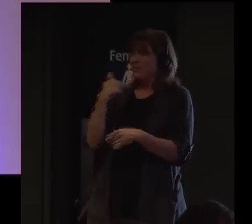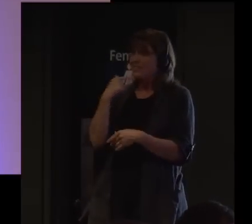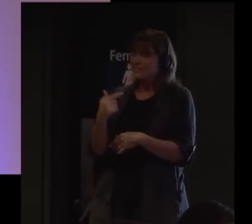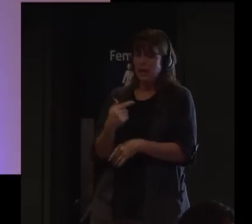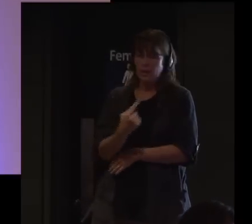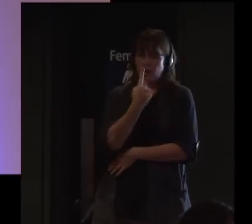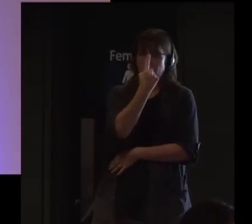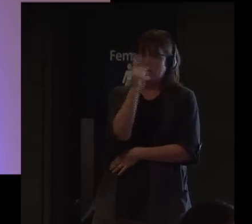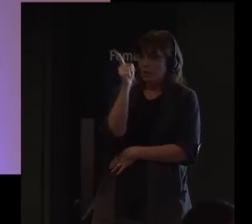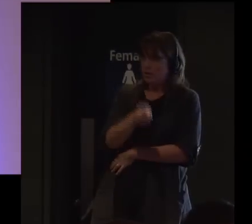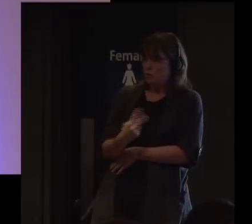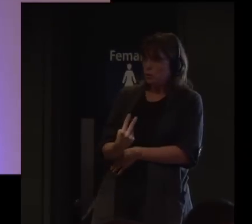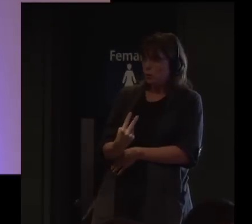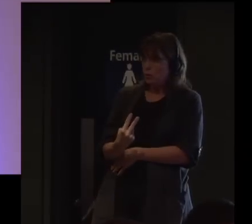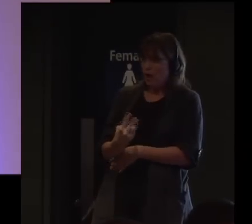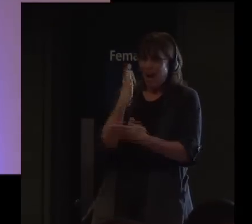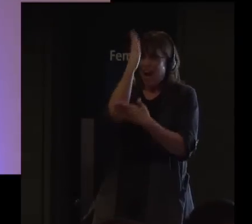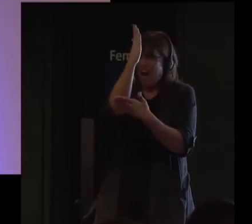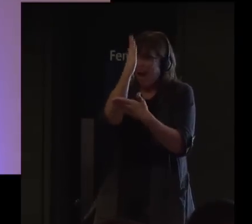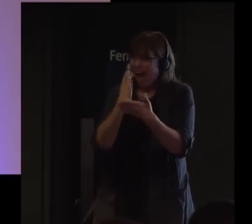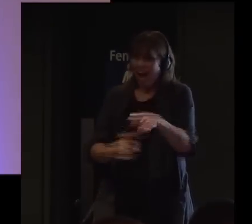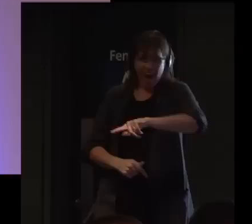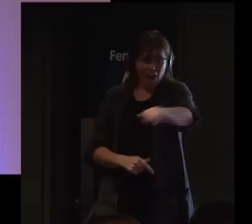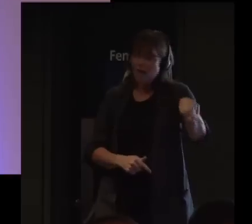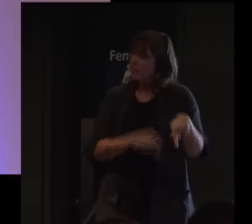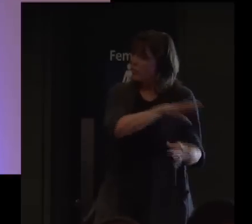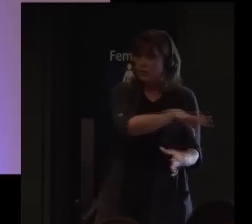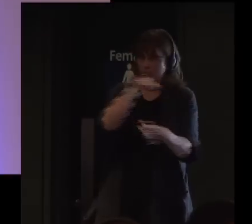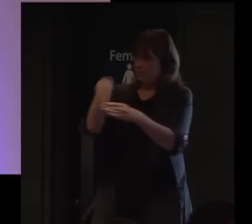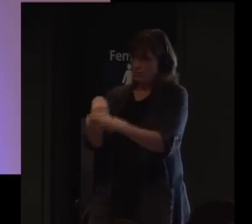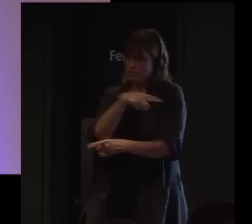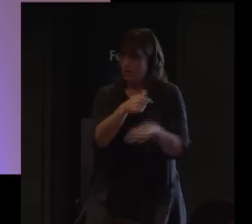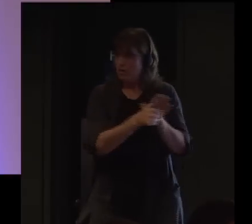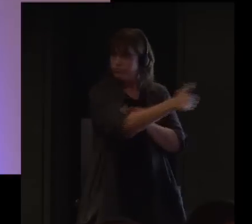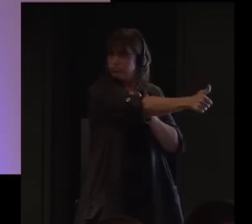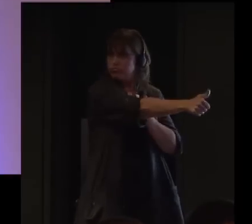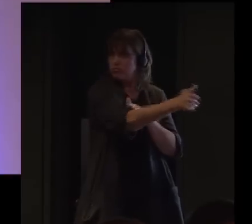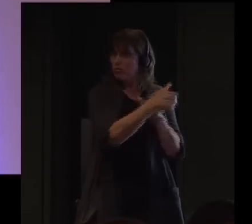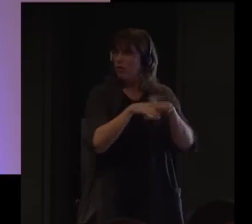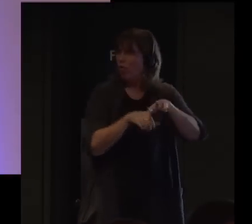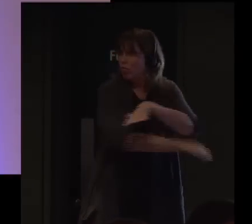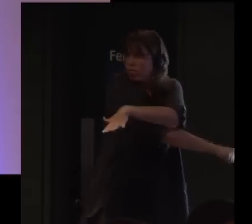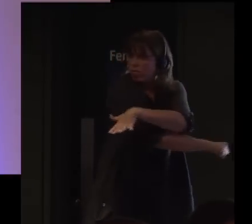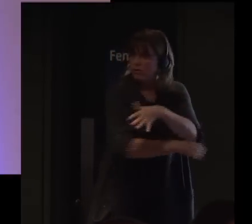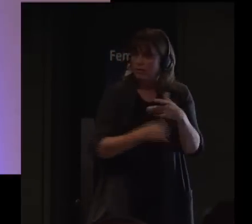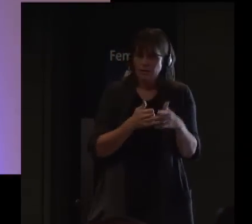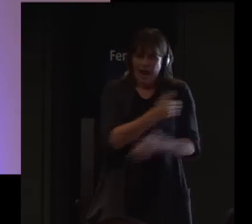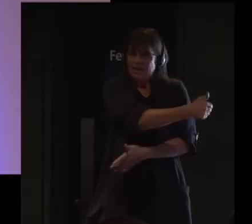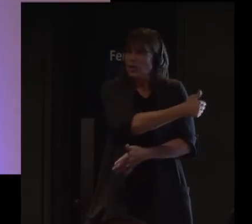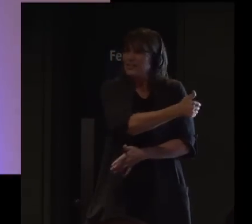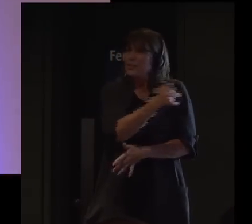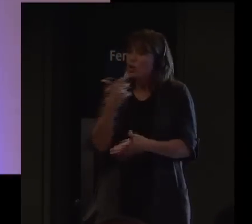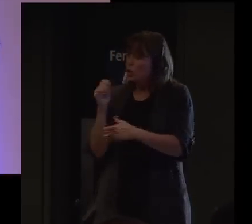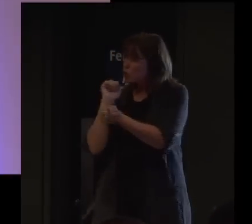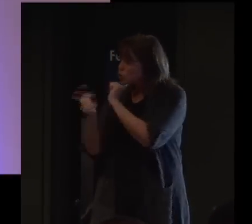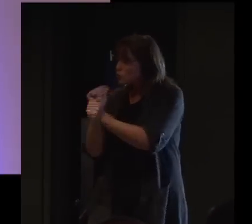out of 2 people with disabilities suffer from isolation. Sport is a unique place.